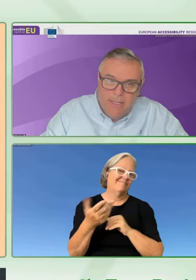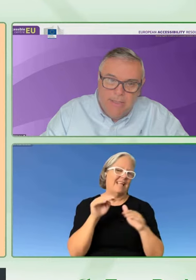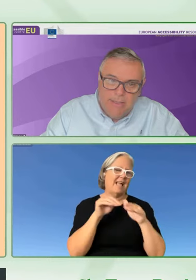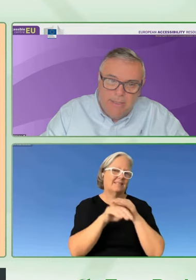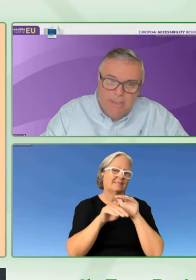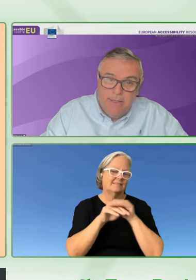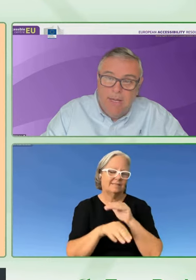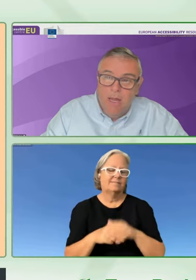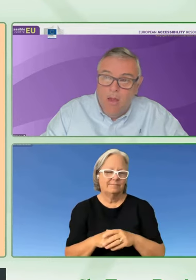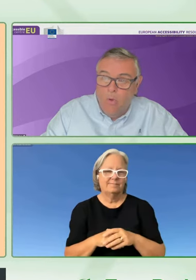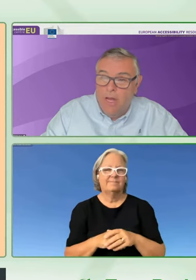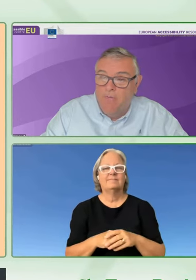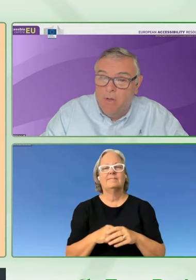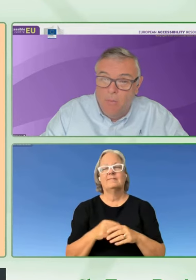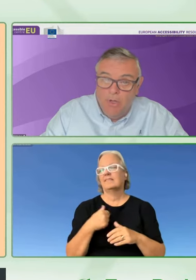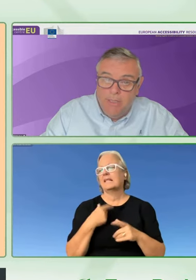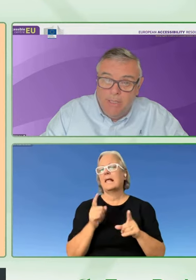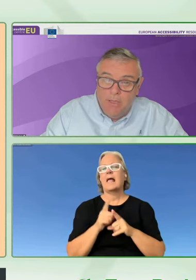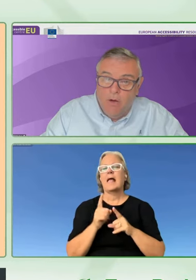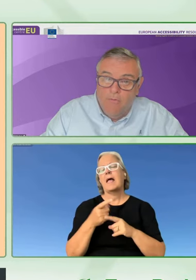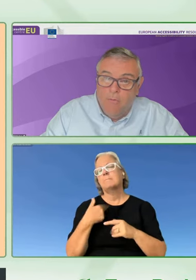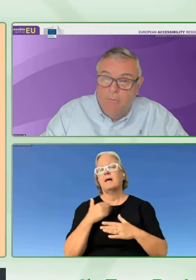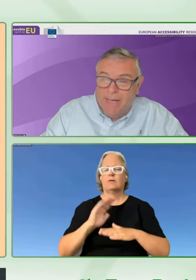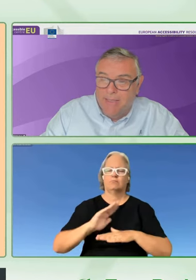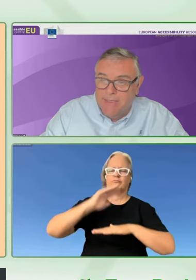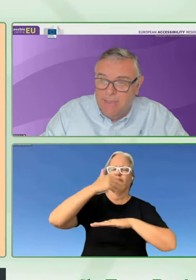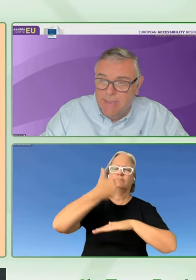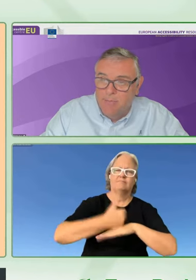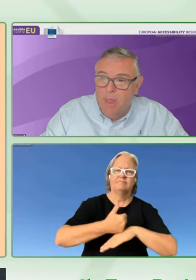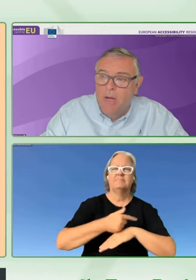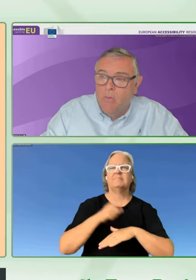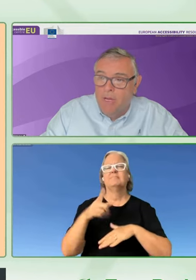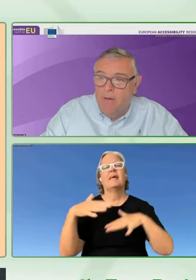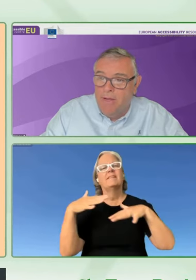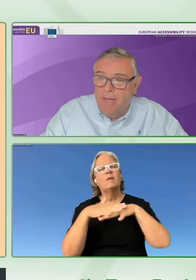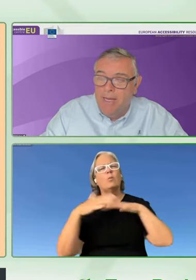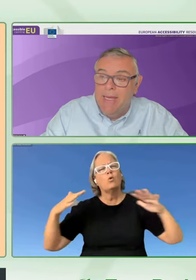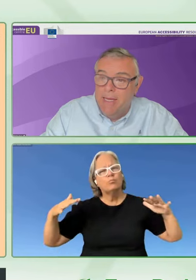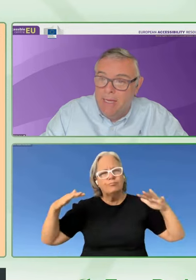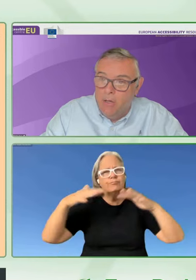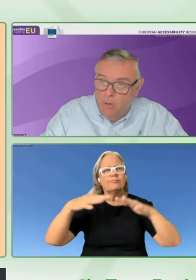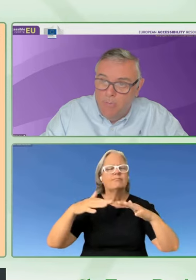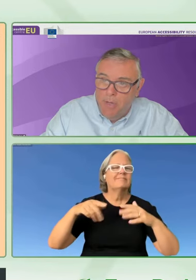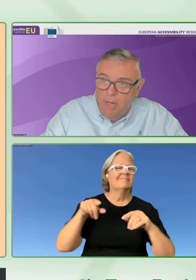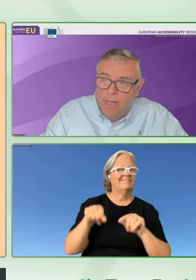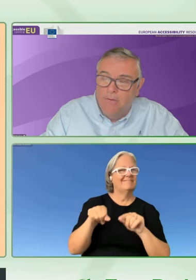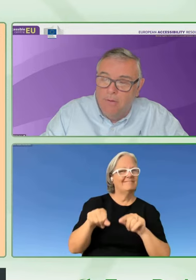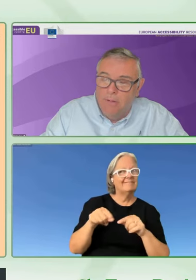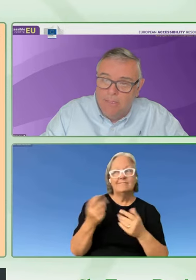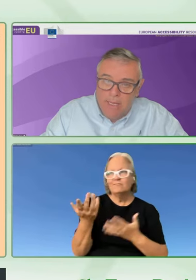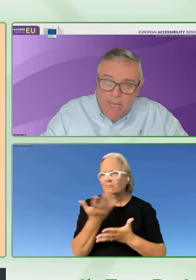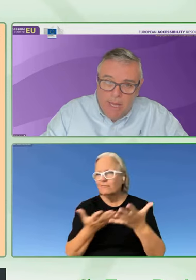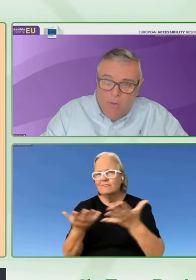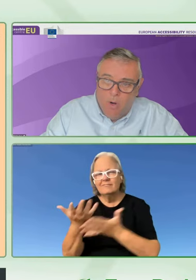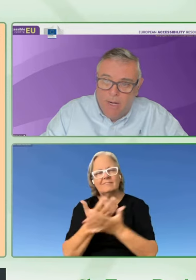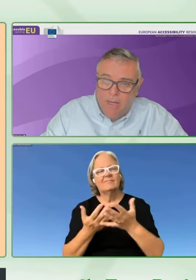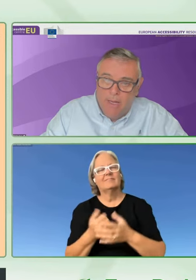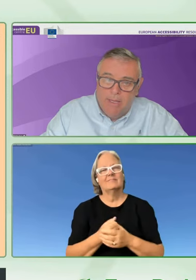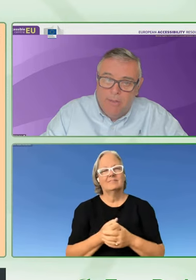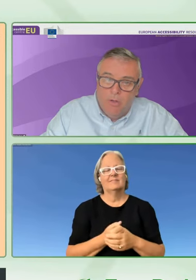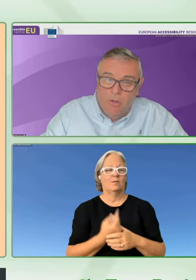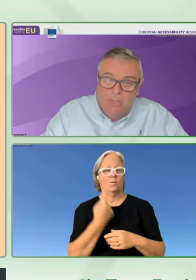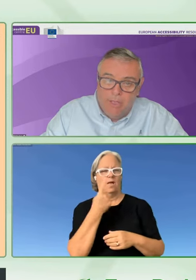networking events, and we have a community of practices. We have a LinkedIn group, and there is